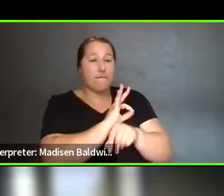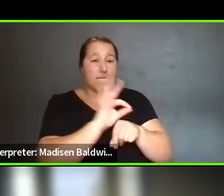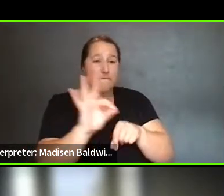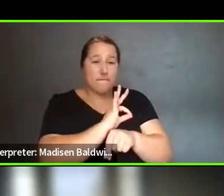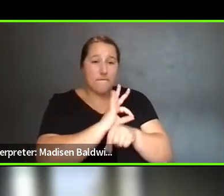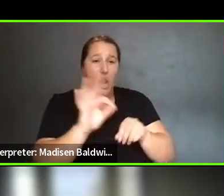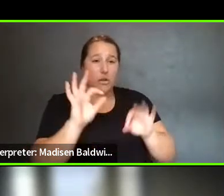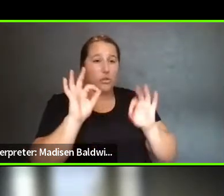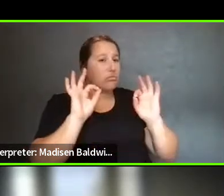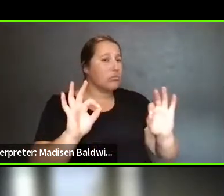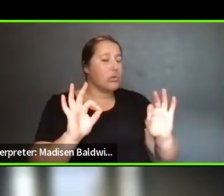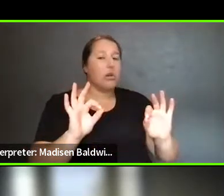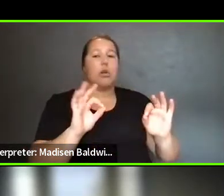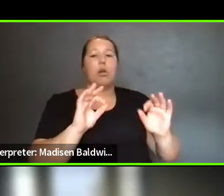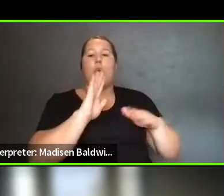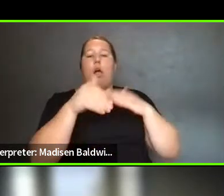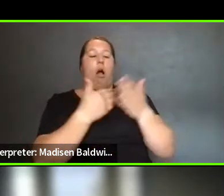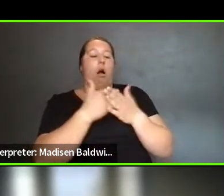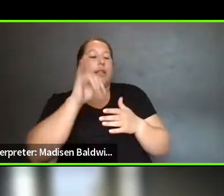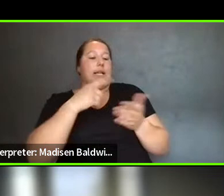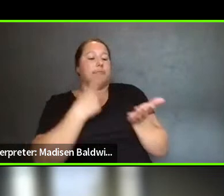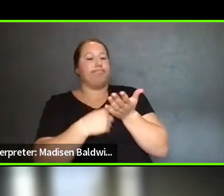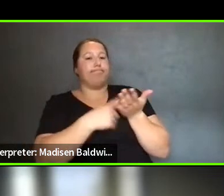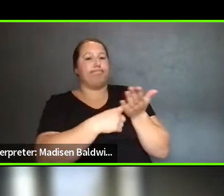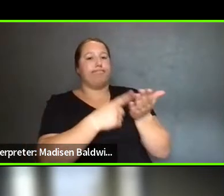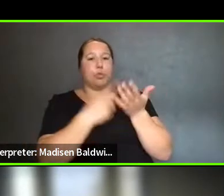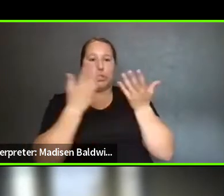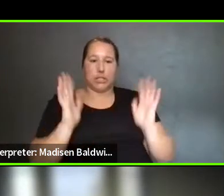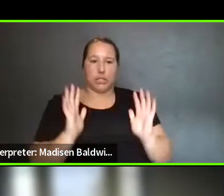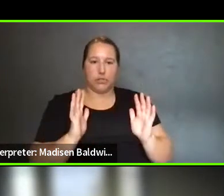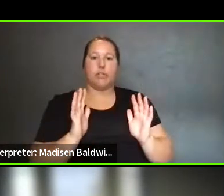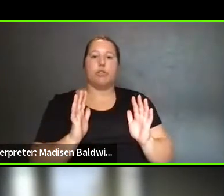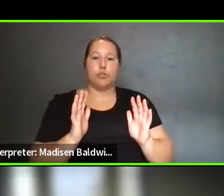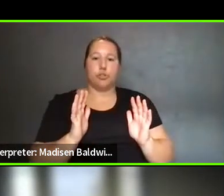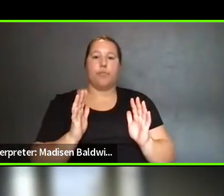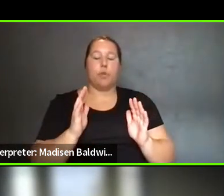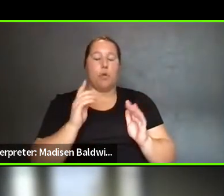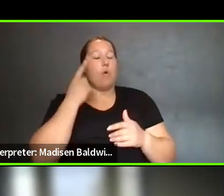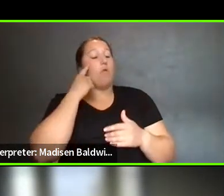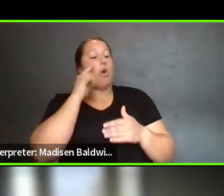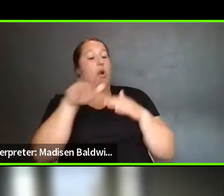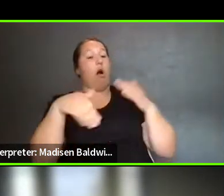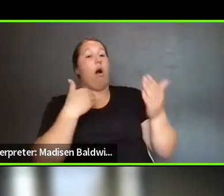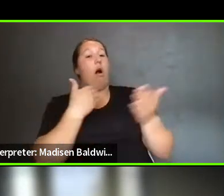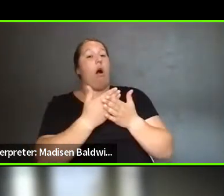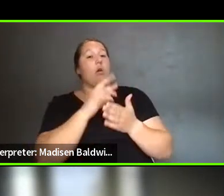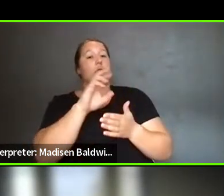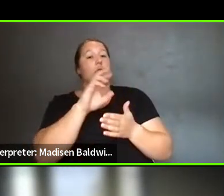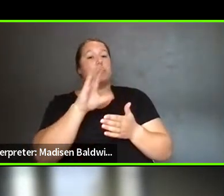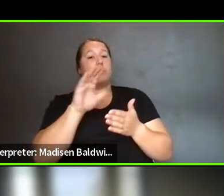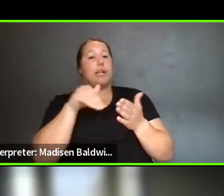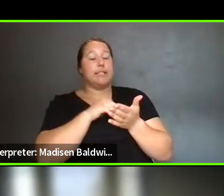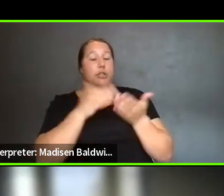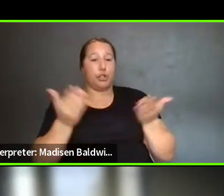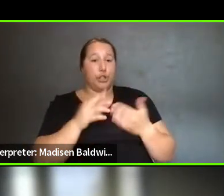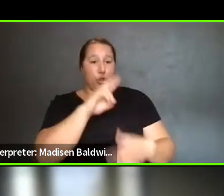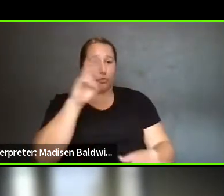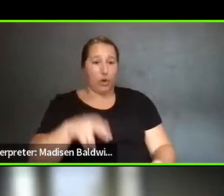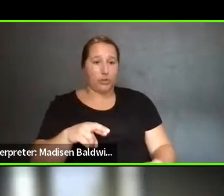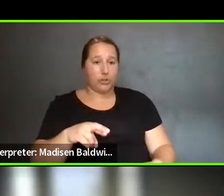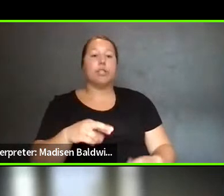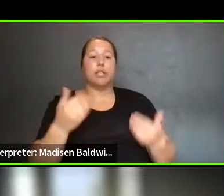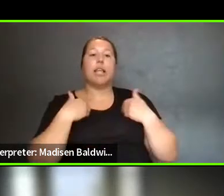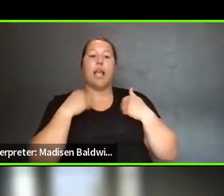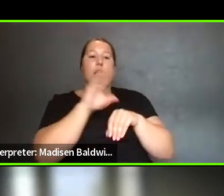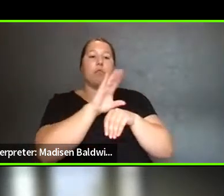that has been discussed currently in all of our centers. Our centers have those cameras